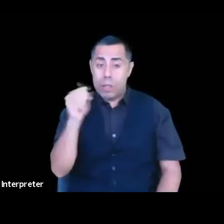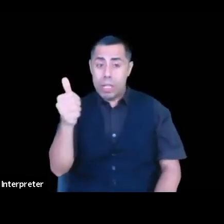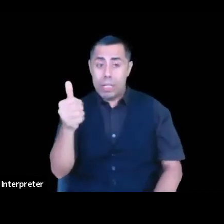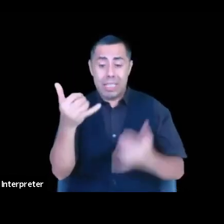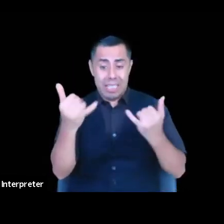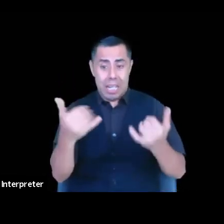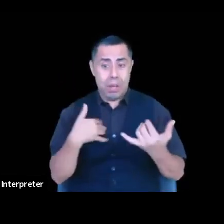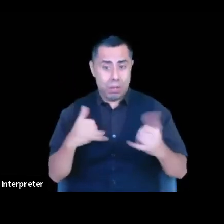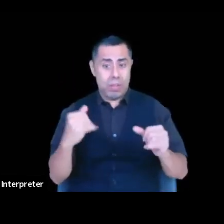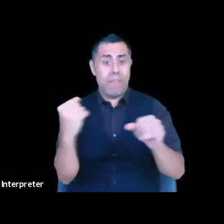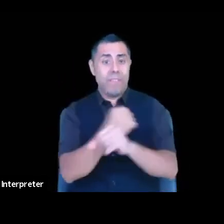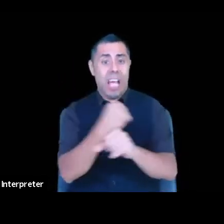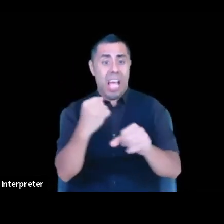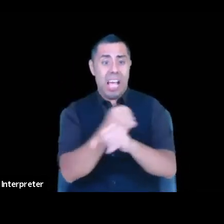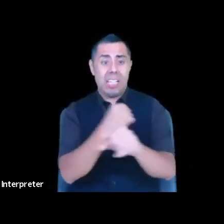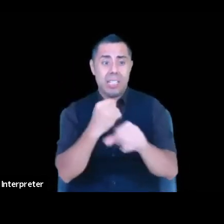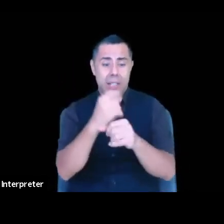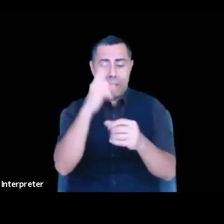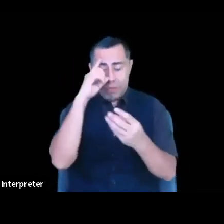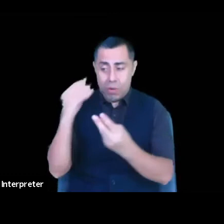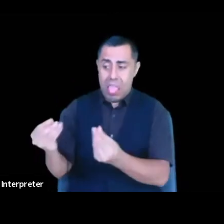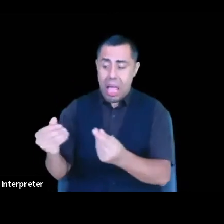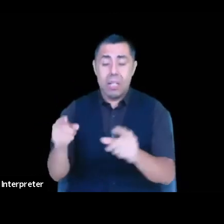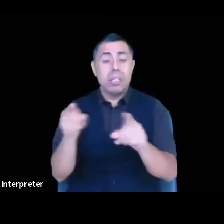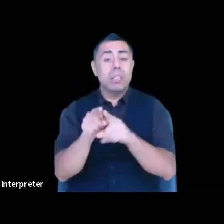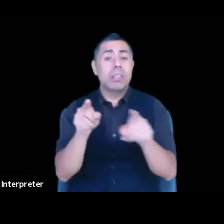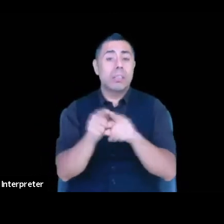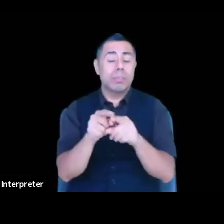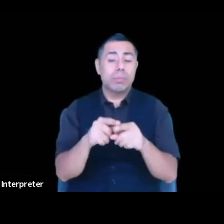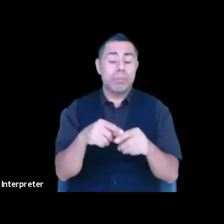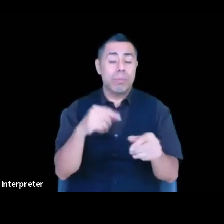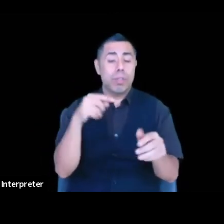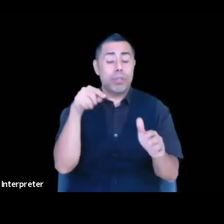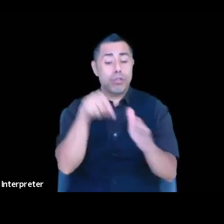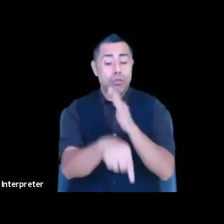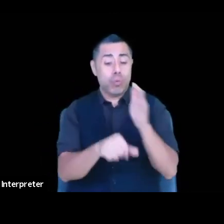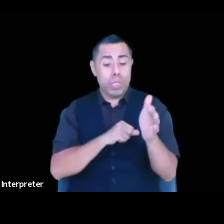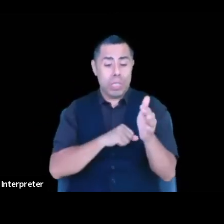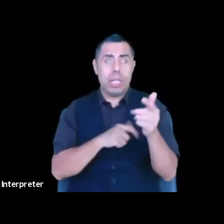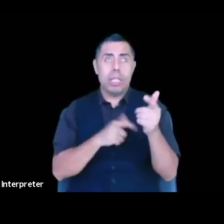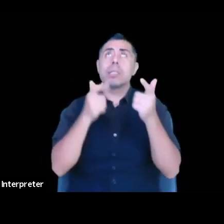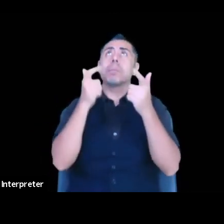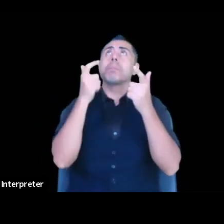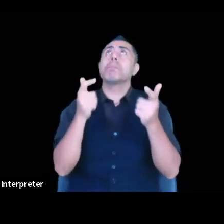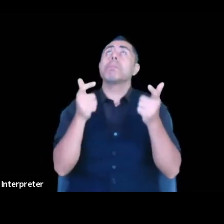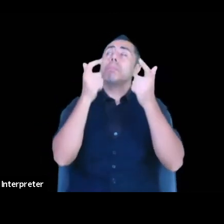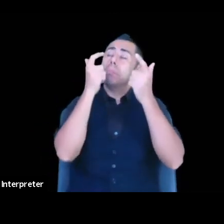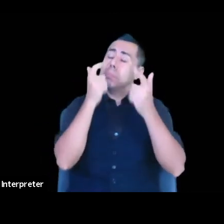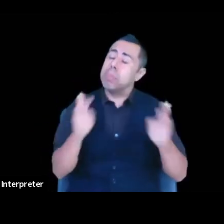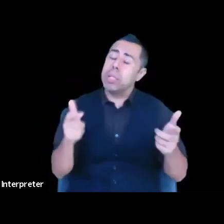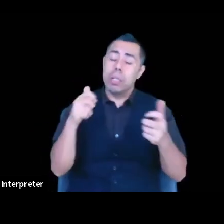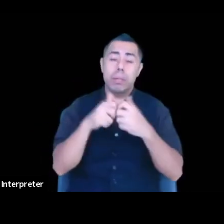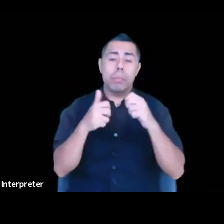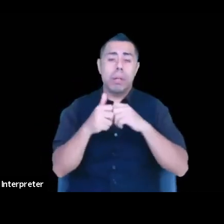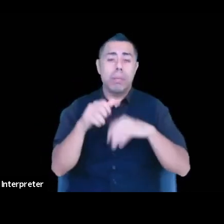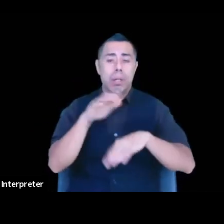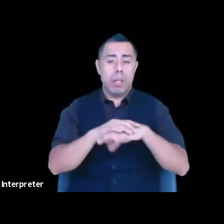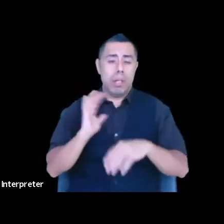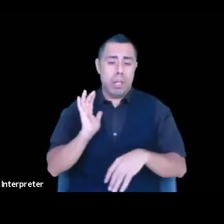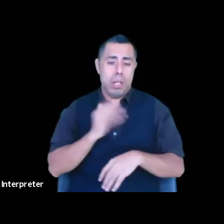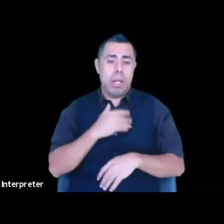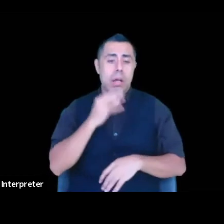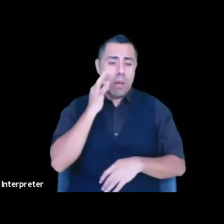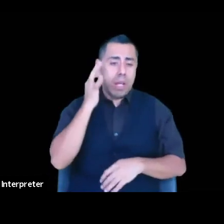suicide is a huge, huge, huge factor within our reservation, my reservation, and within the Indian country as